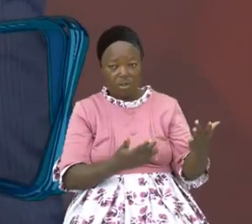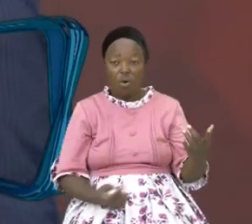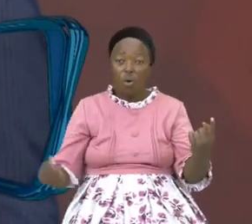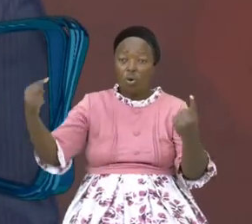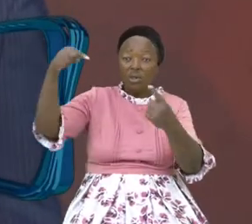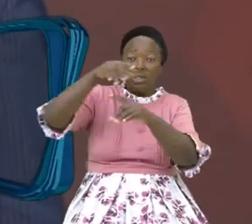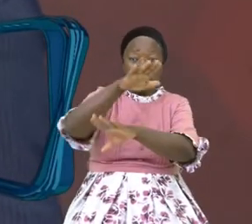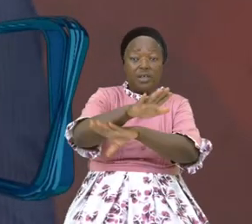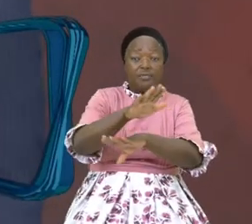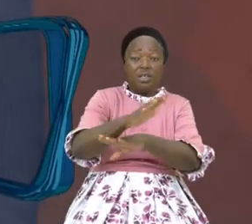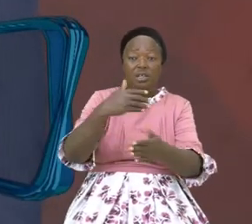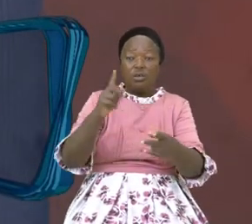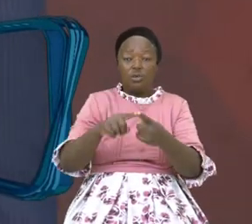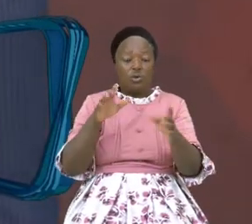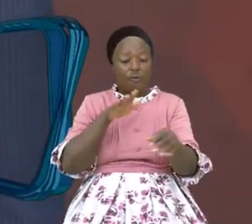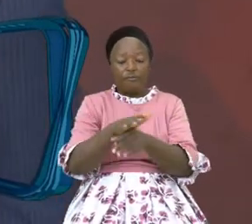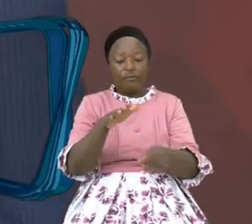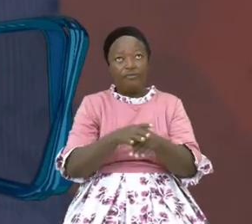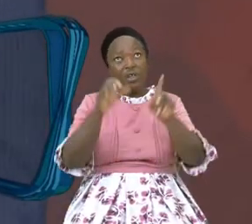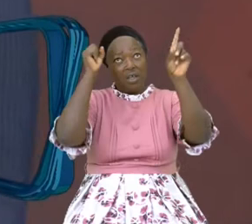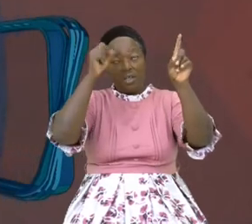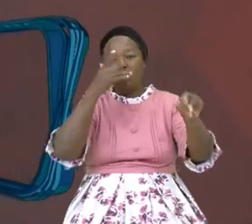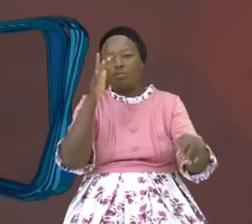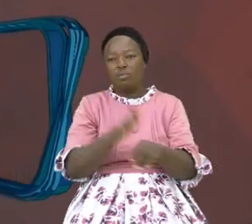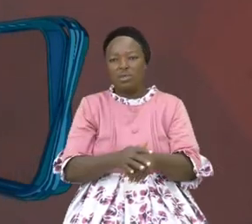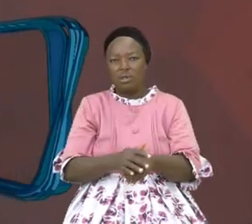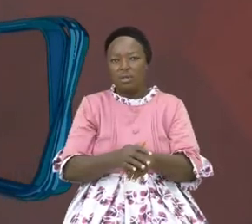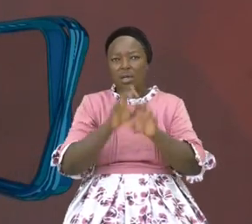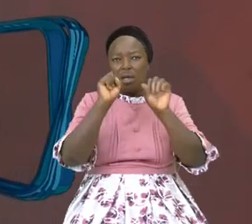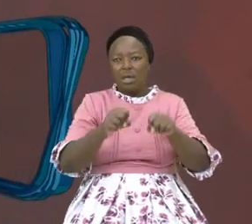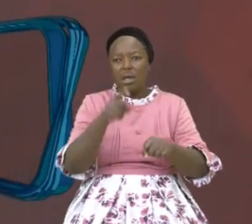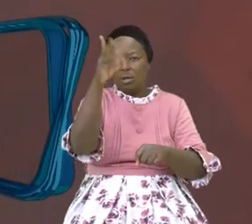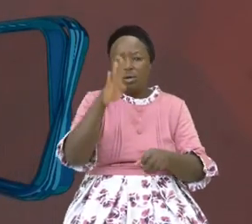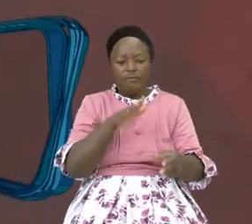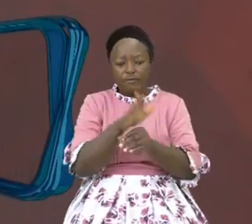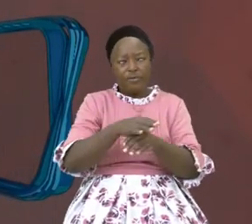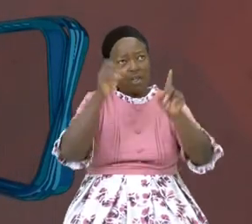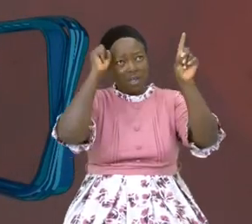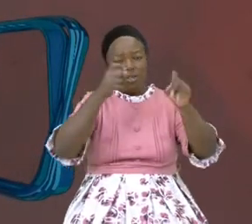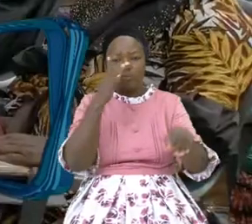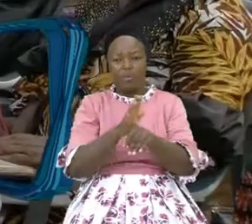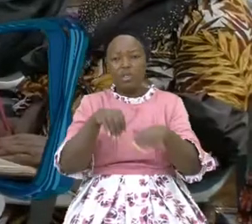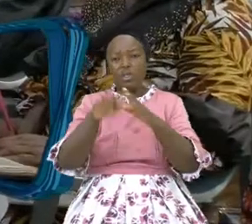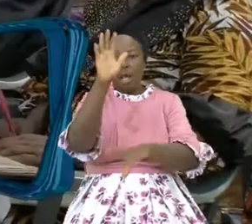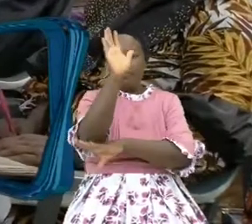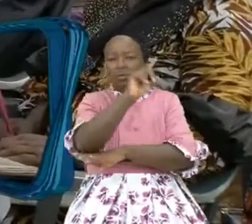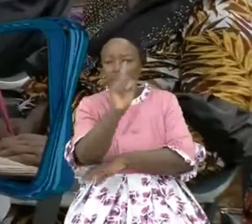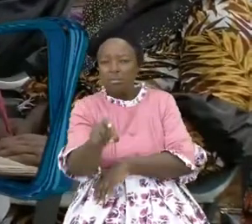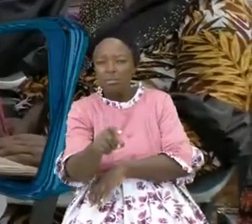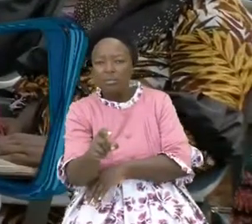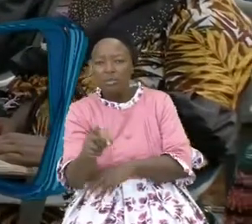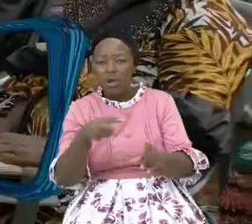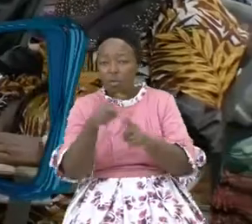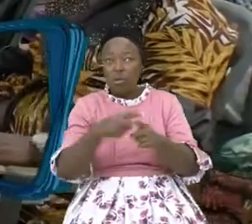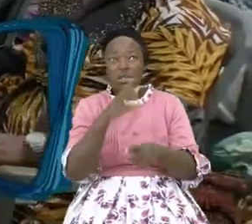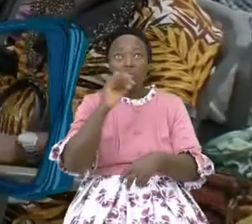evening to fulfill his promise. Can he fulfill his promise in the afternoon? When the sun is